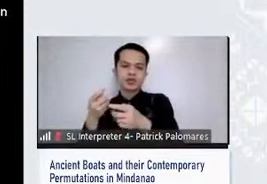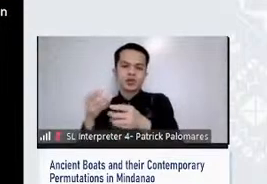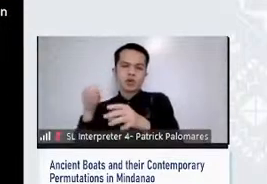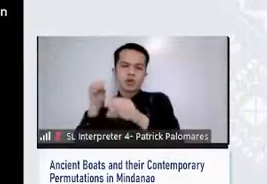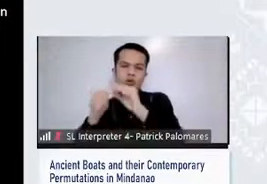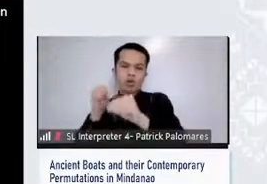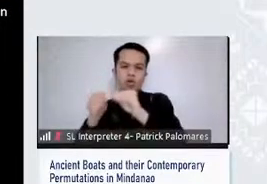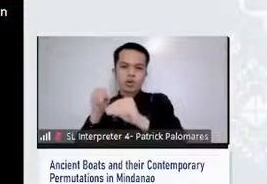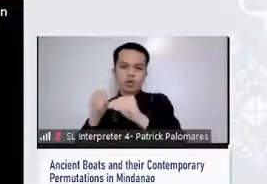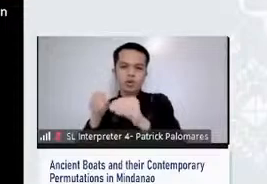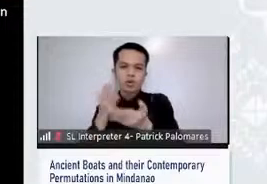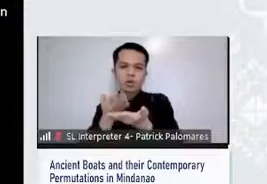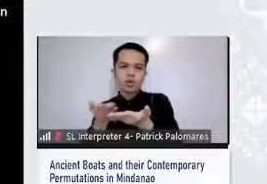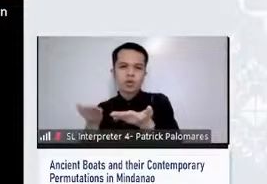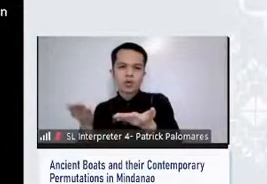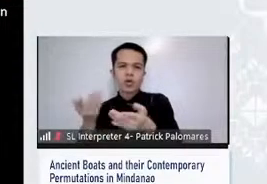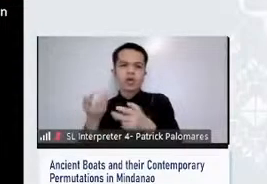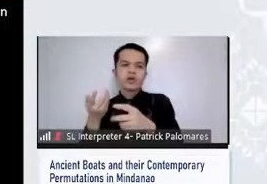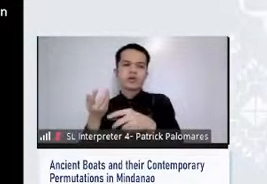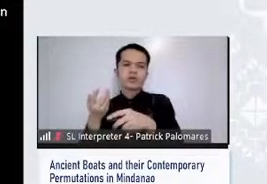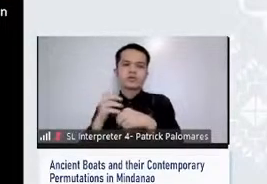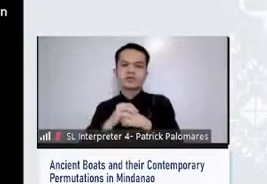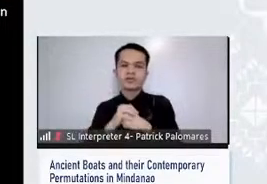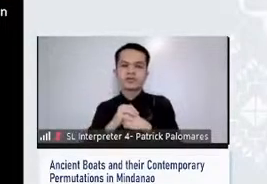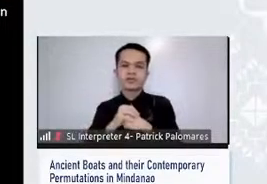of tea. On the way back to Europe,